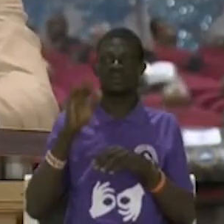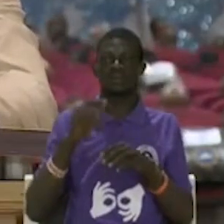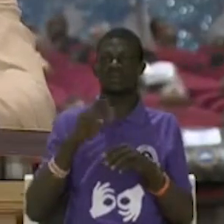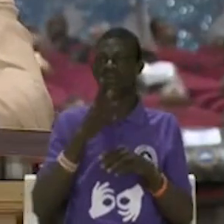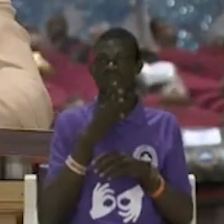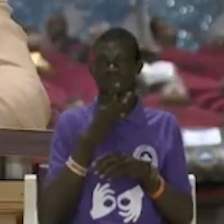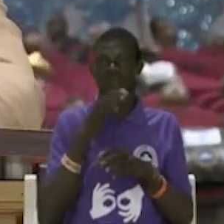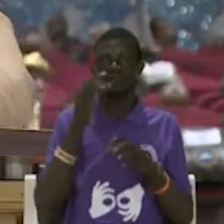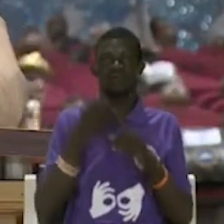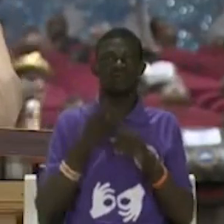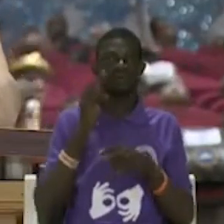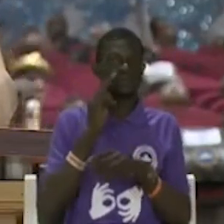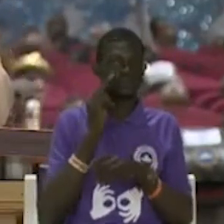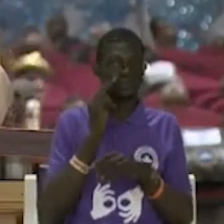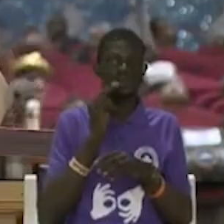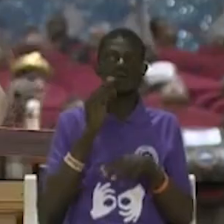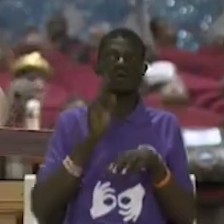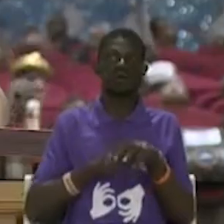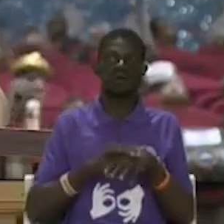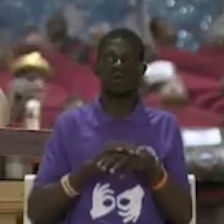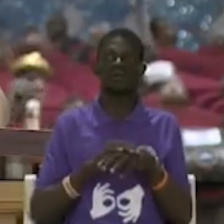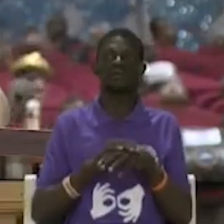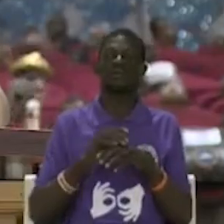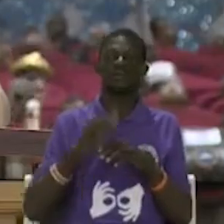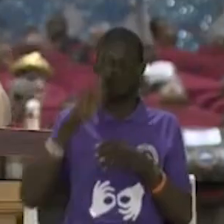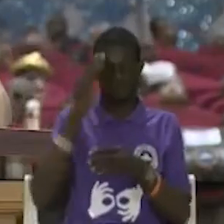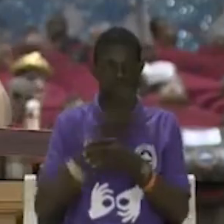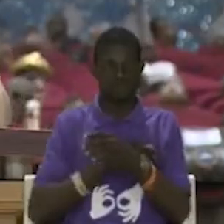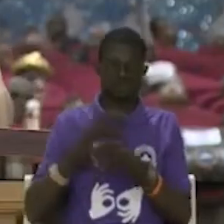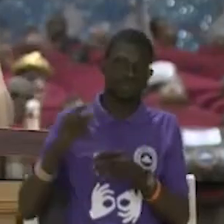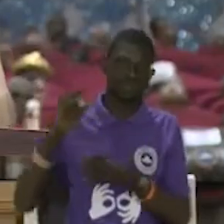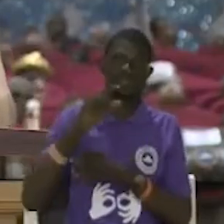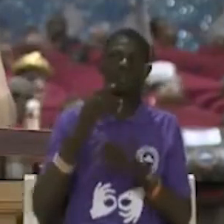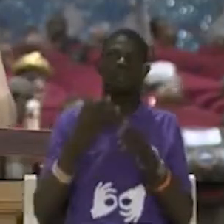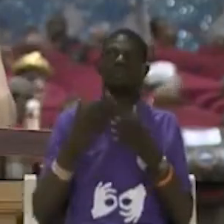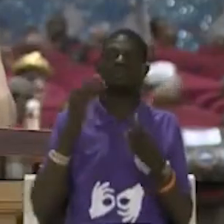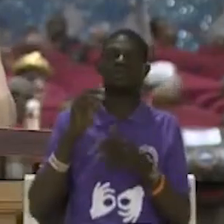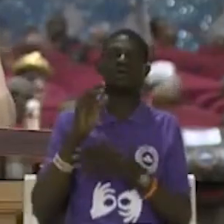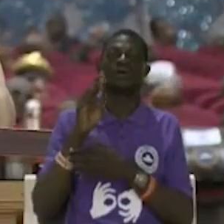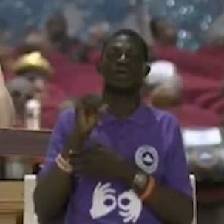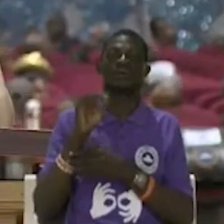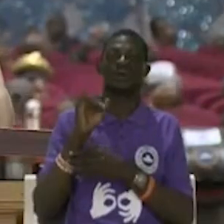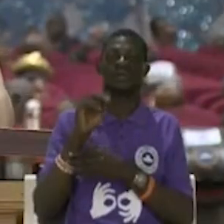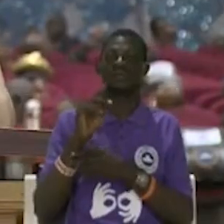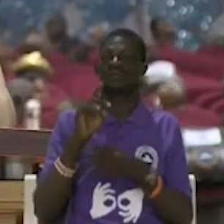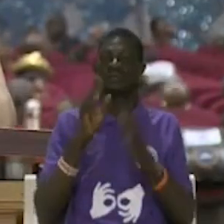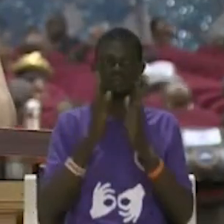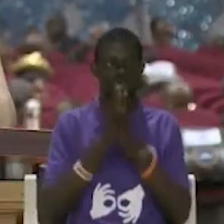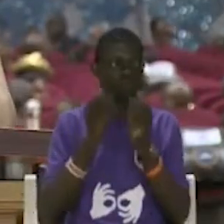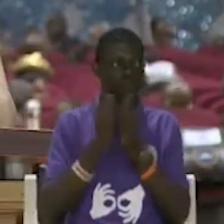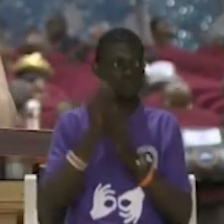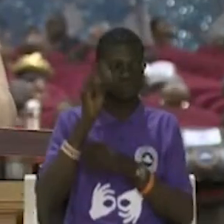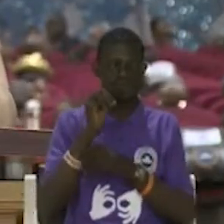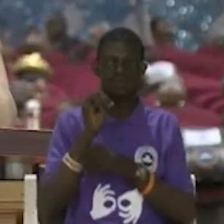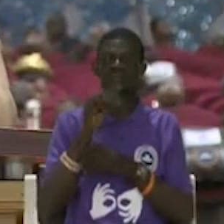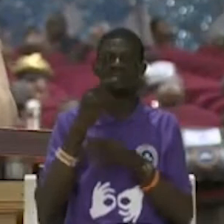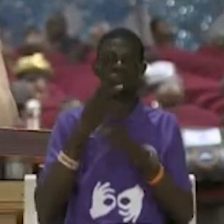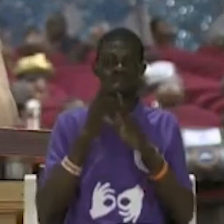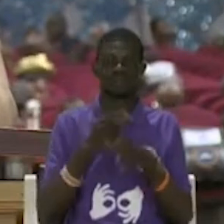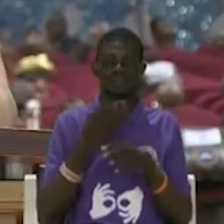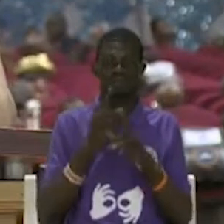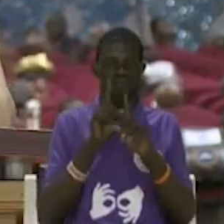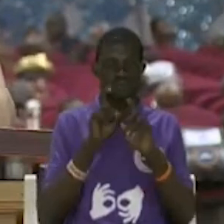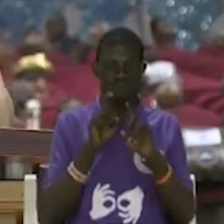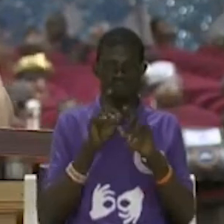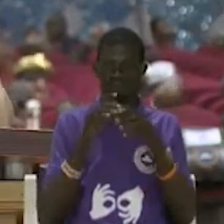mother from Nigeria, on his son's head before an MRI test and prayed on him. The result of the test